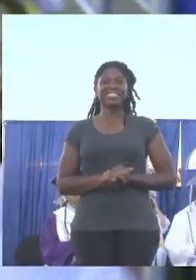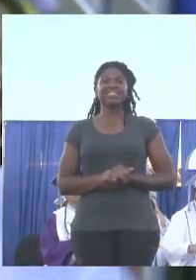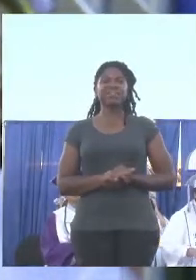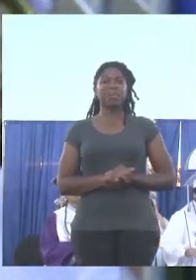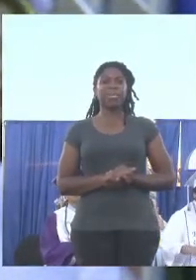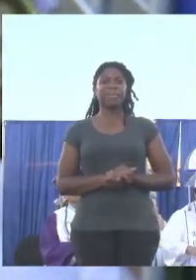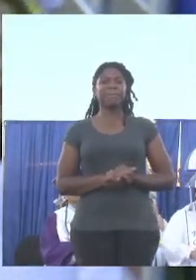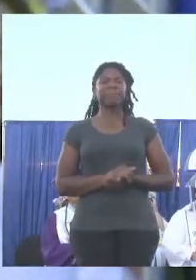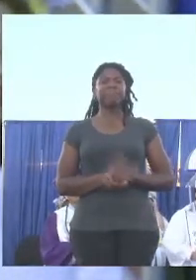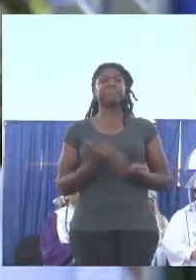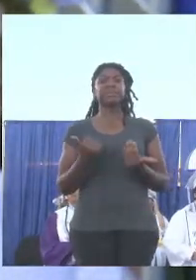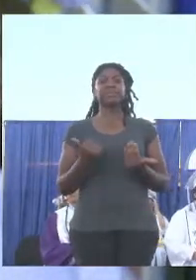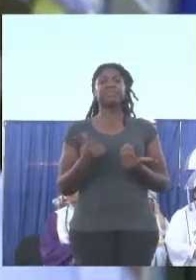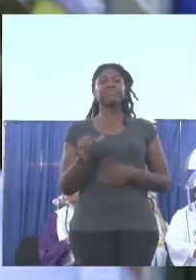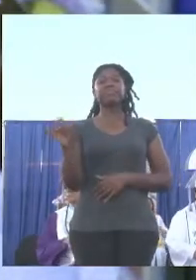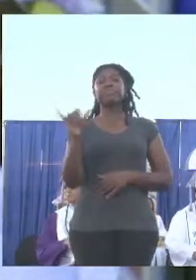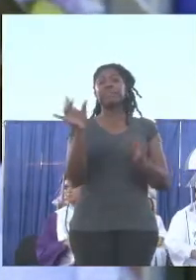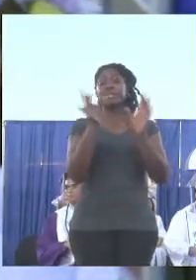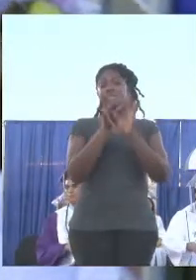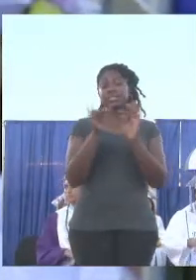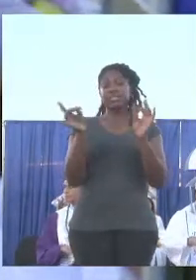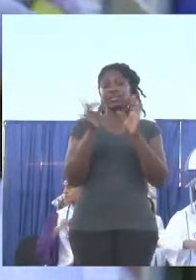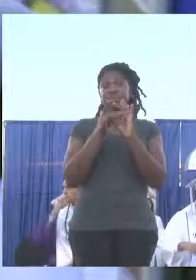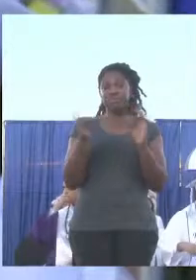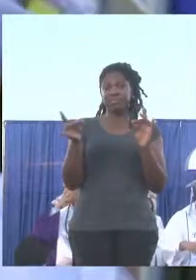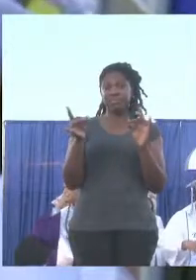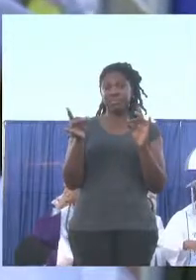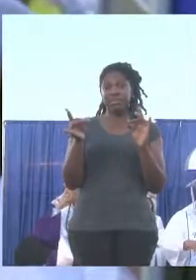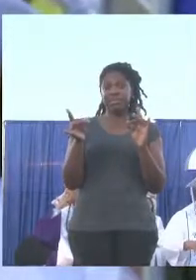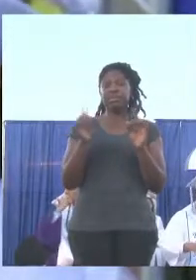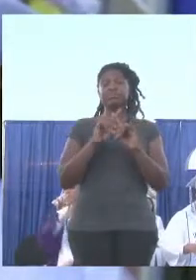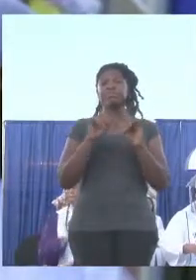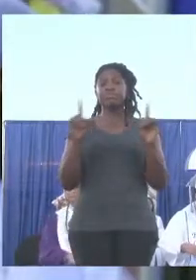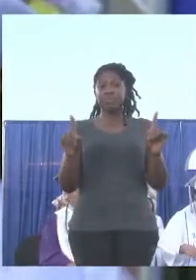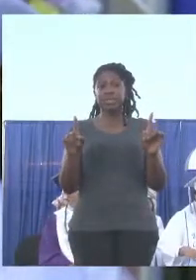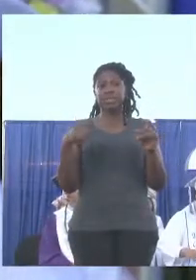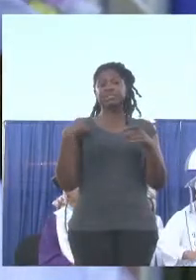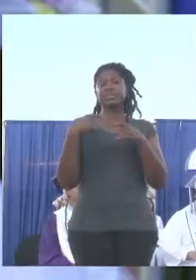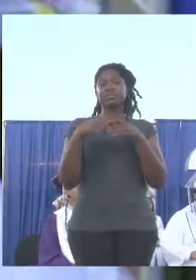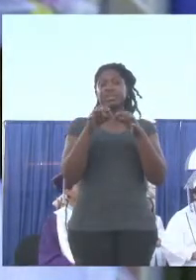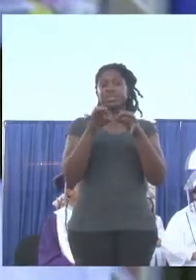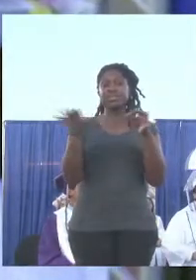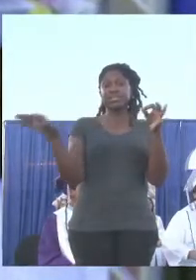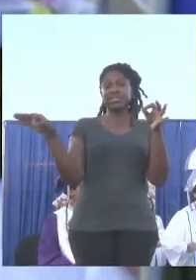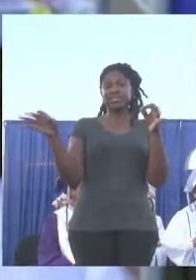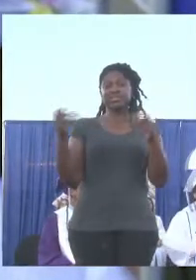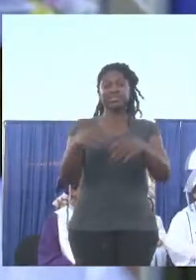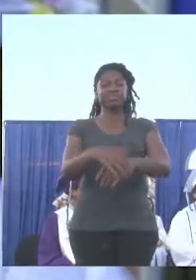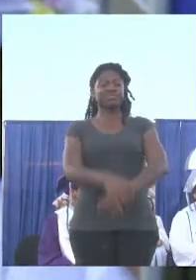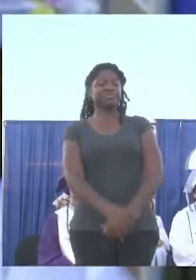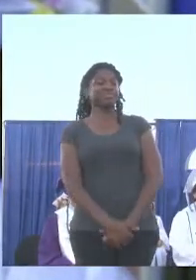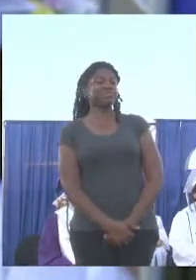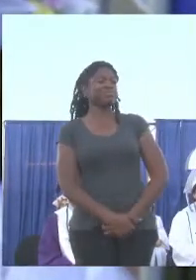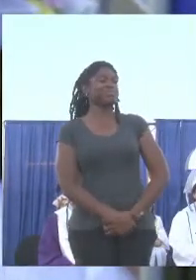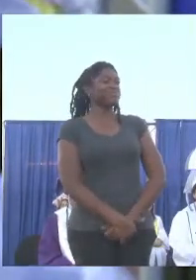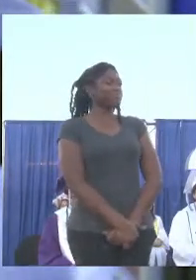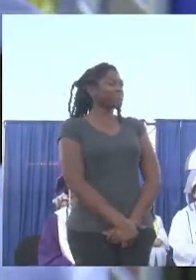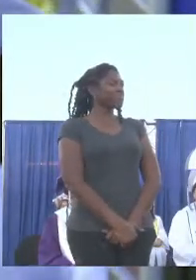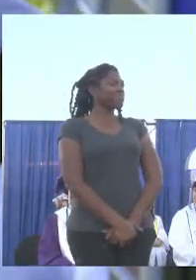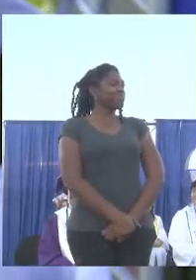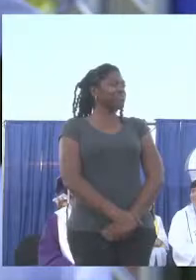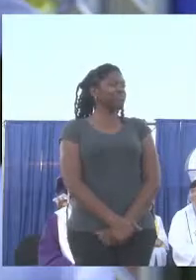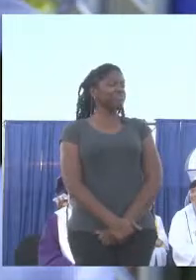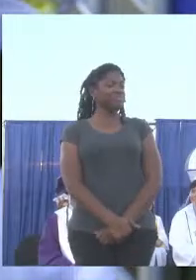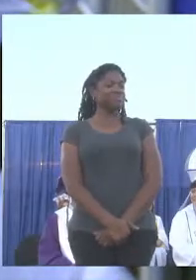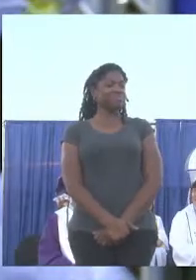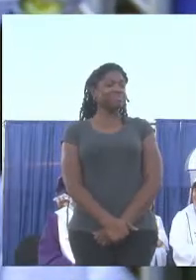Buenas noches. Soy Noemi Dávila, directora de Brackenridge High School. En nombre de los maestros y el personal, tengo el placer de darle la bienvenida a la